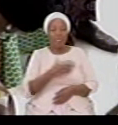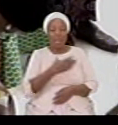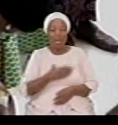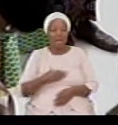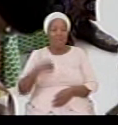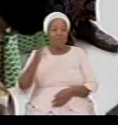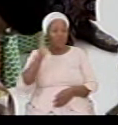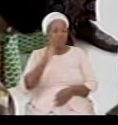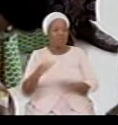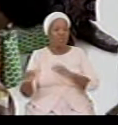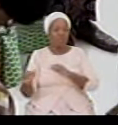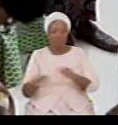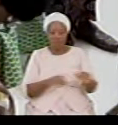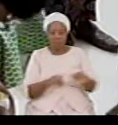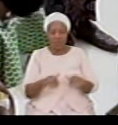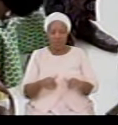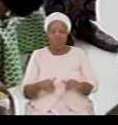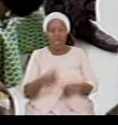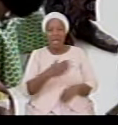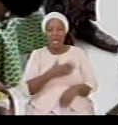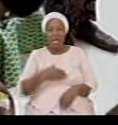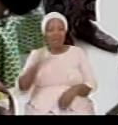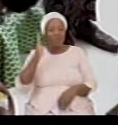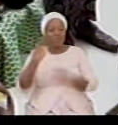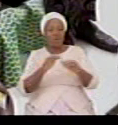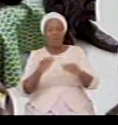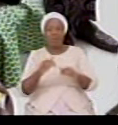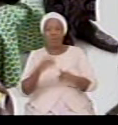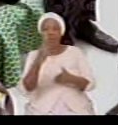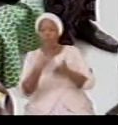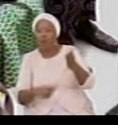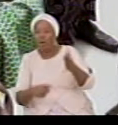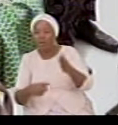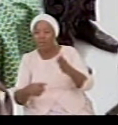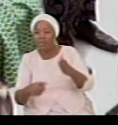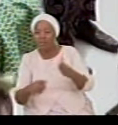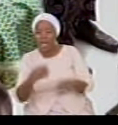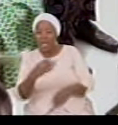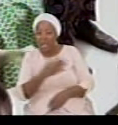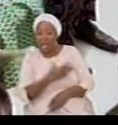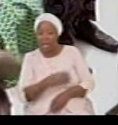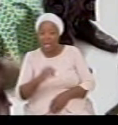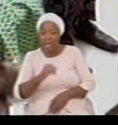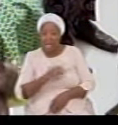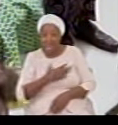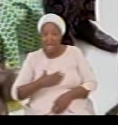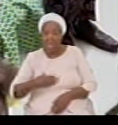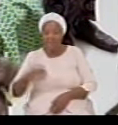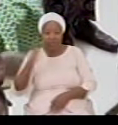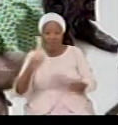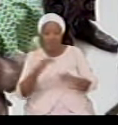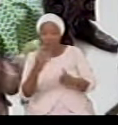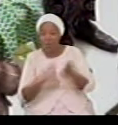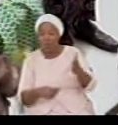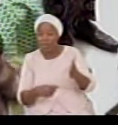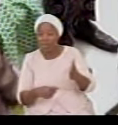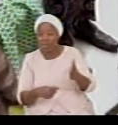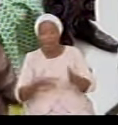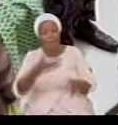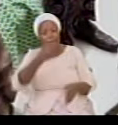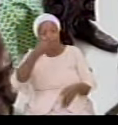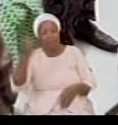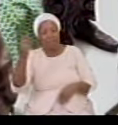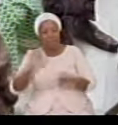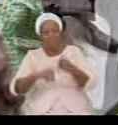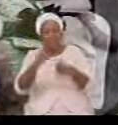and will do, somebody there, and will do better unto you